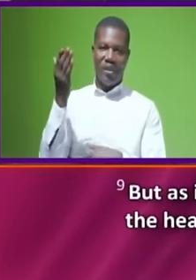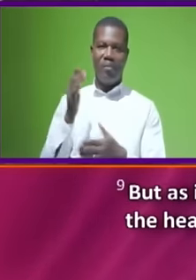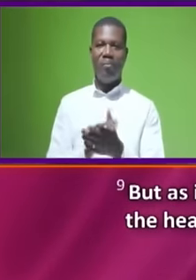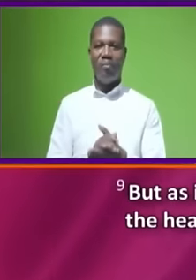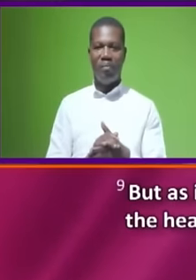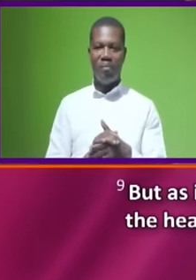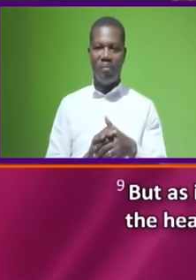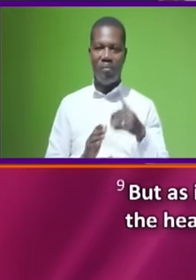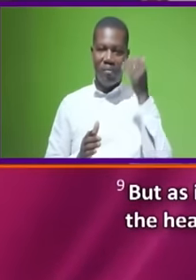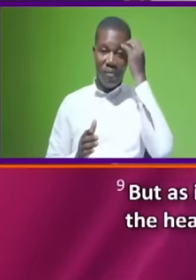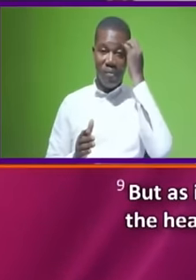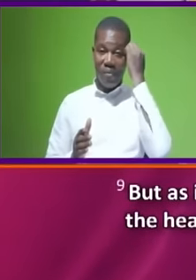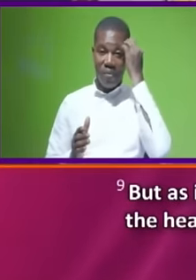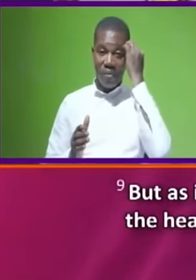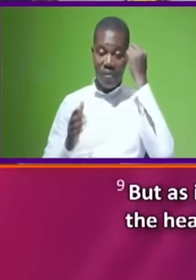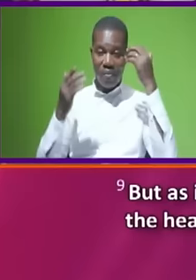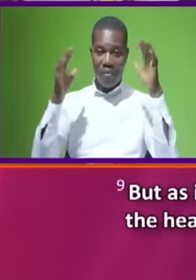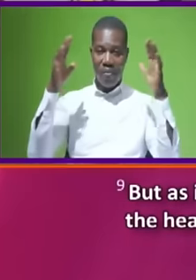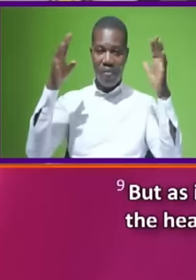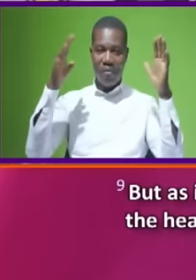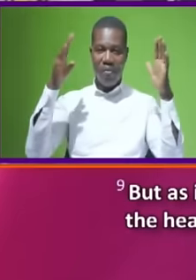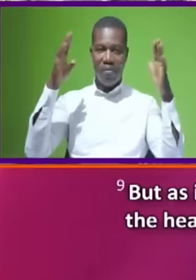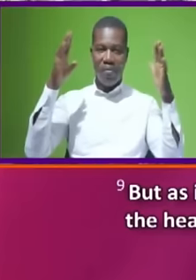Had prepared for them that love him. Yes.